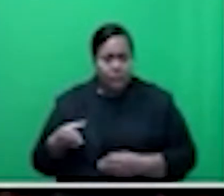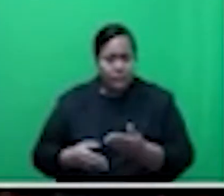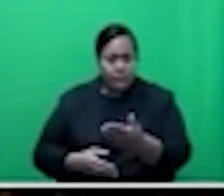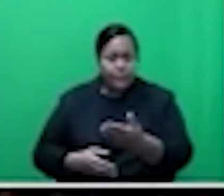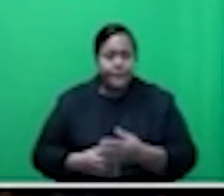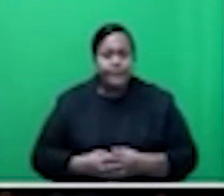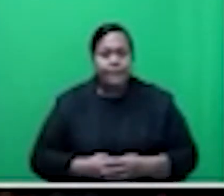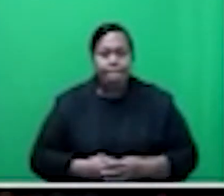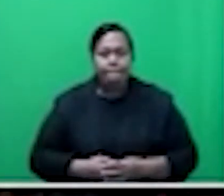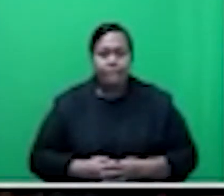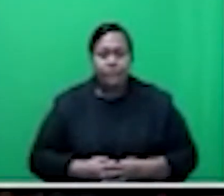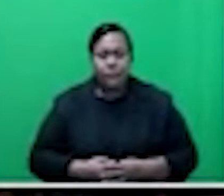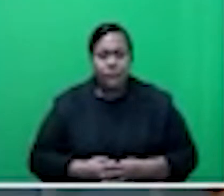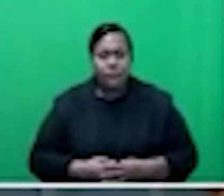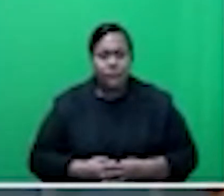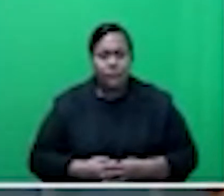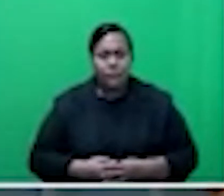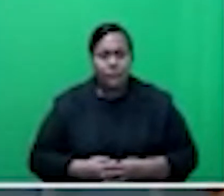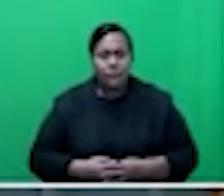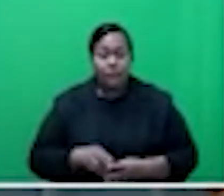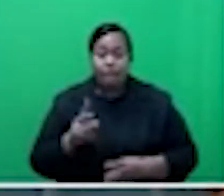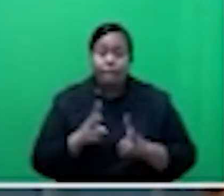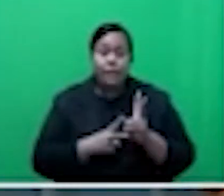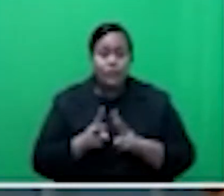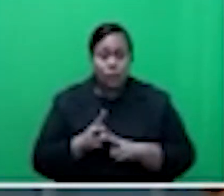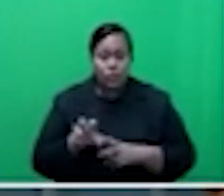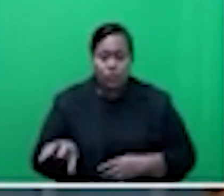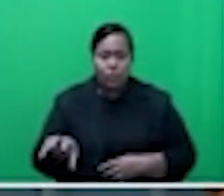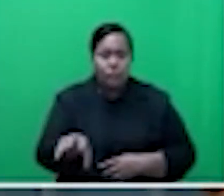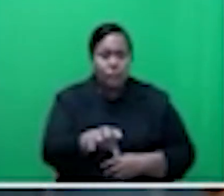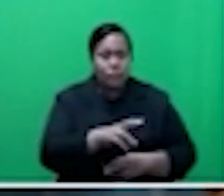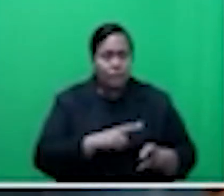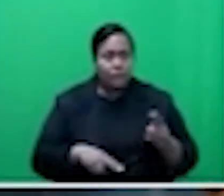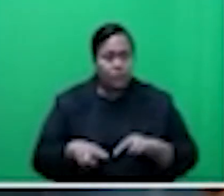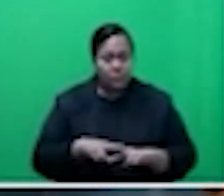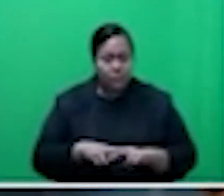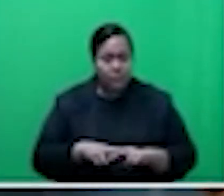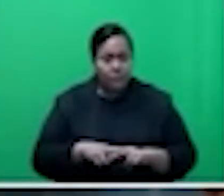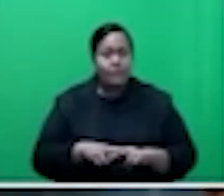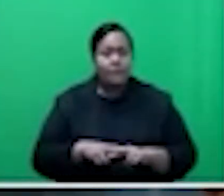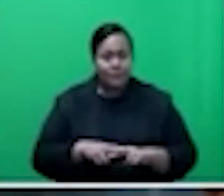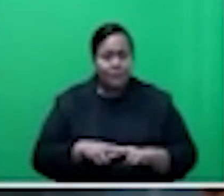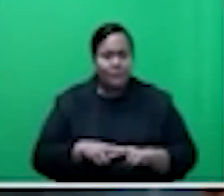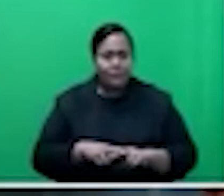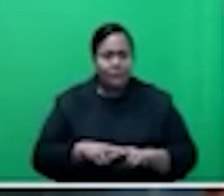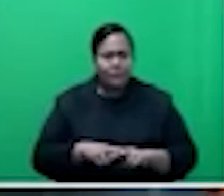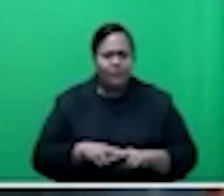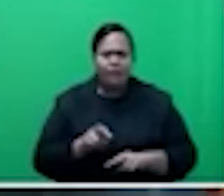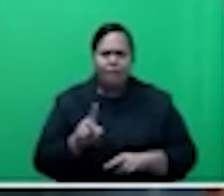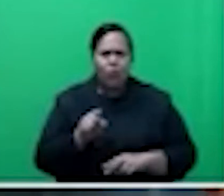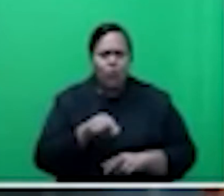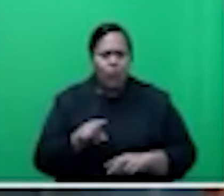In regard to villages all around Fiji, and this is especially for Kandavu, those that are using generators, and